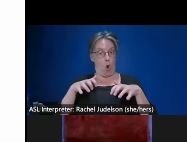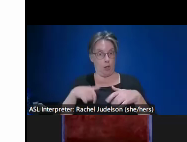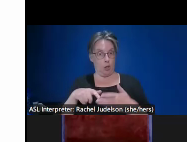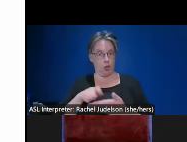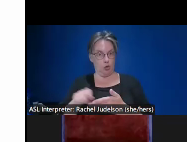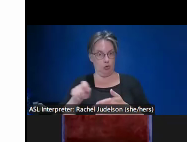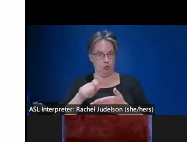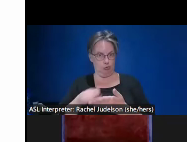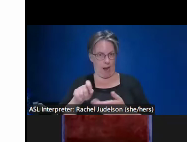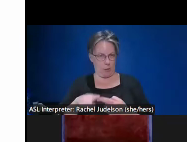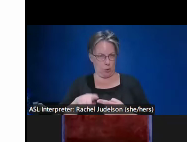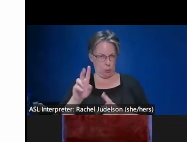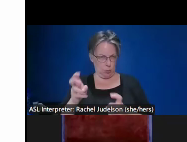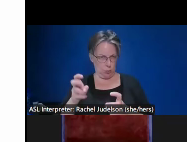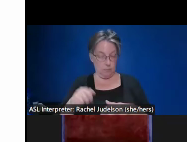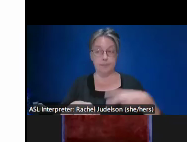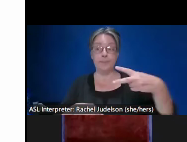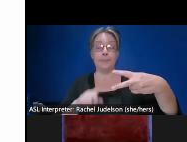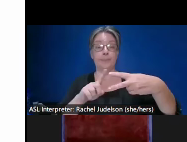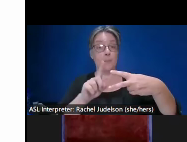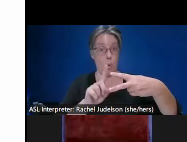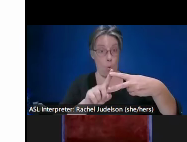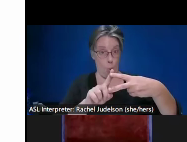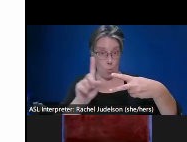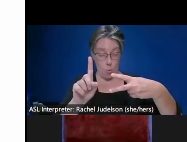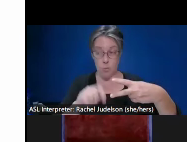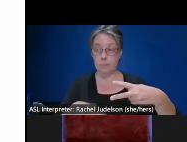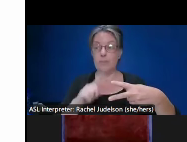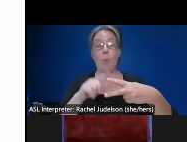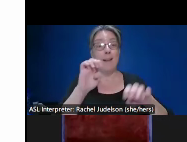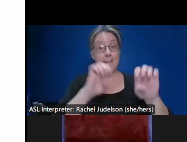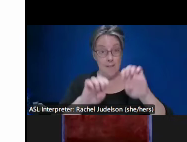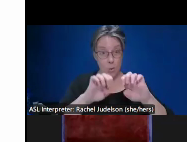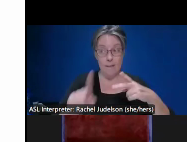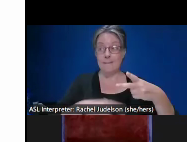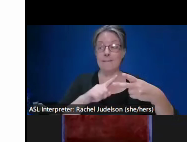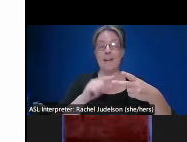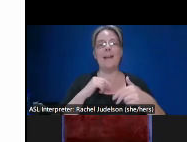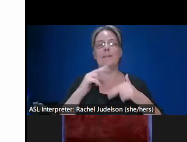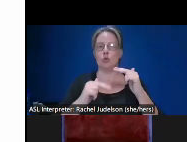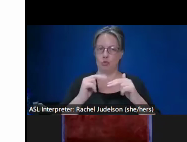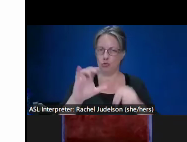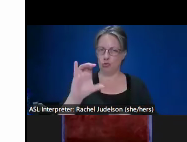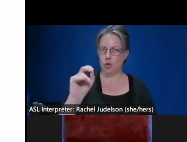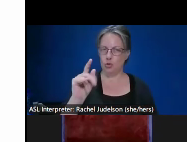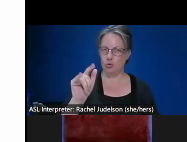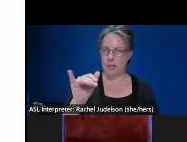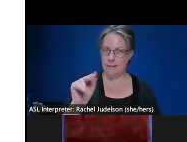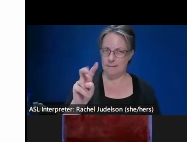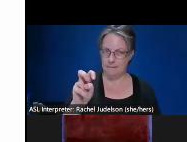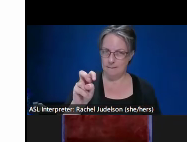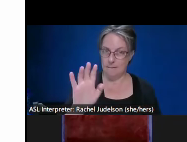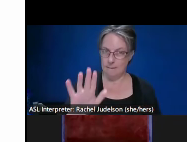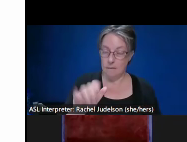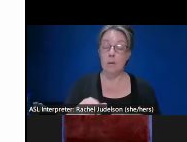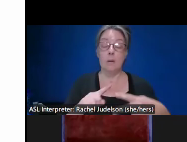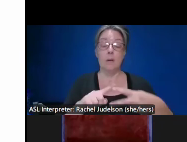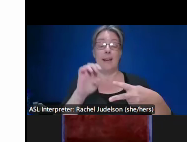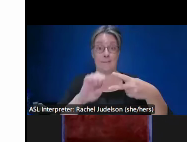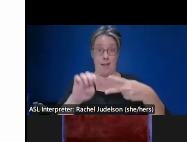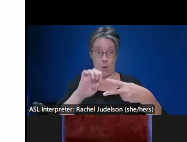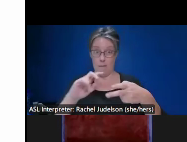here on the screen. We want you to be evaluative, and we want you to be constructive. So evaluative, by what